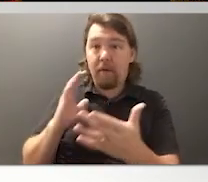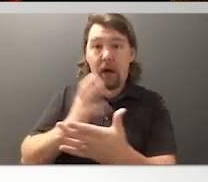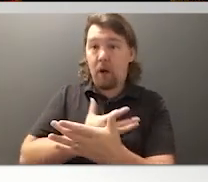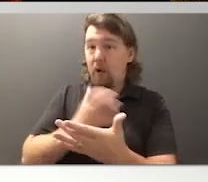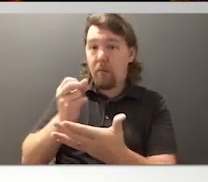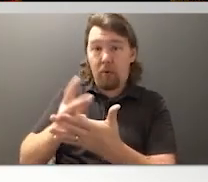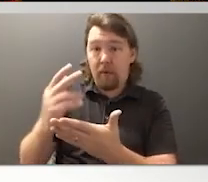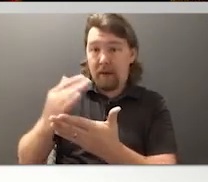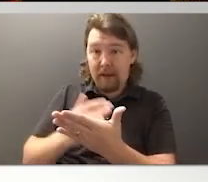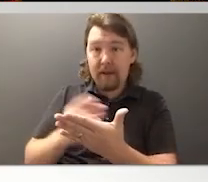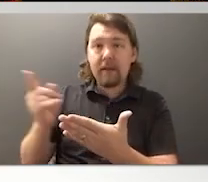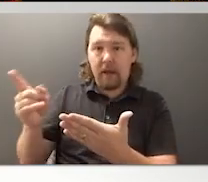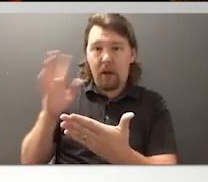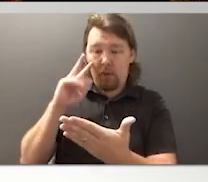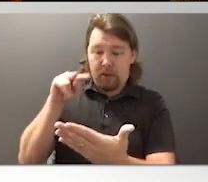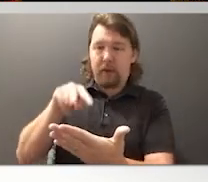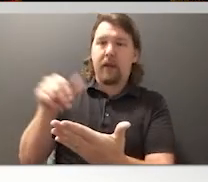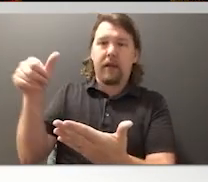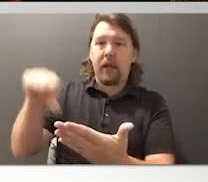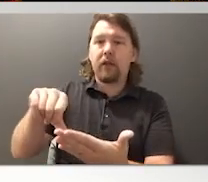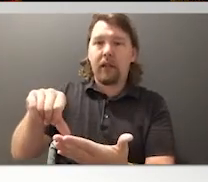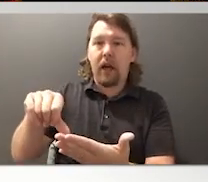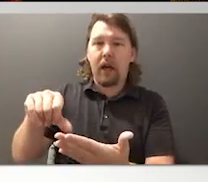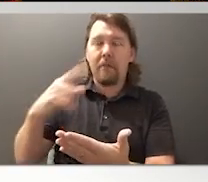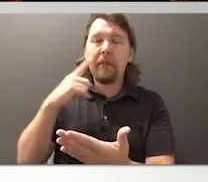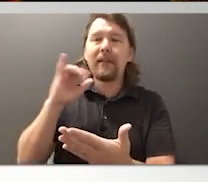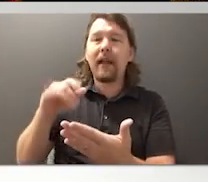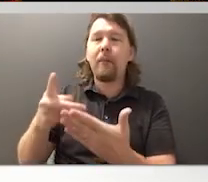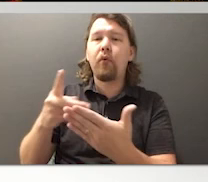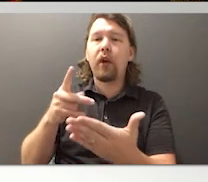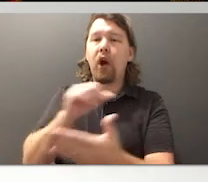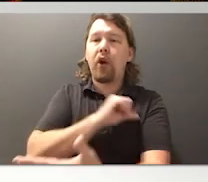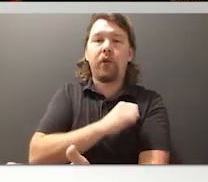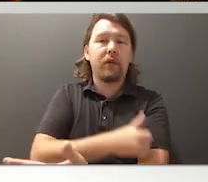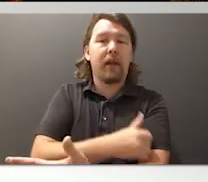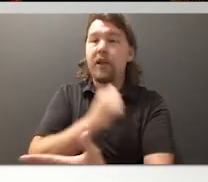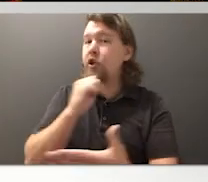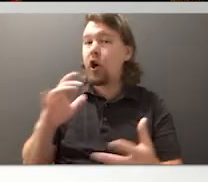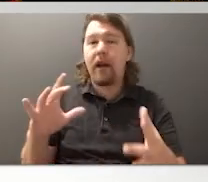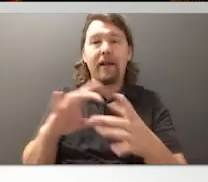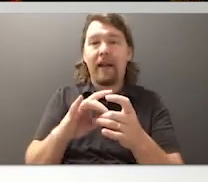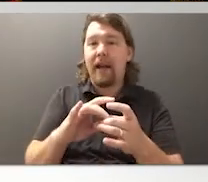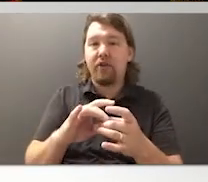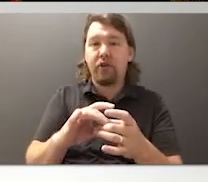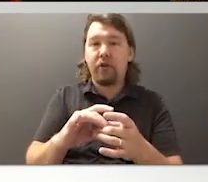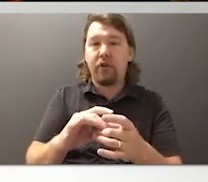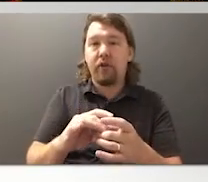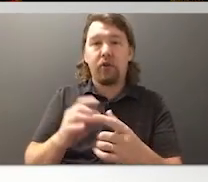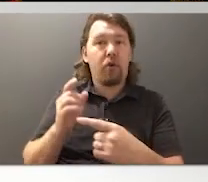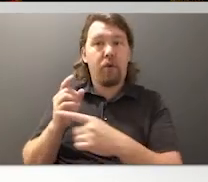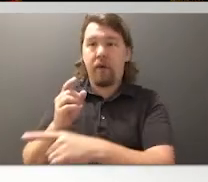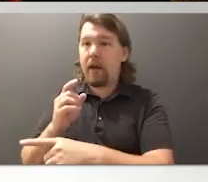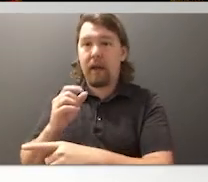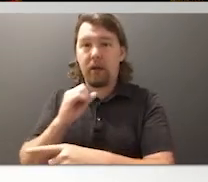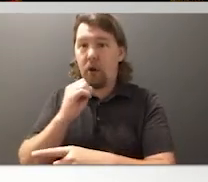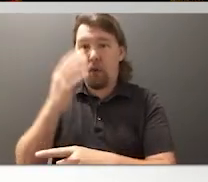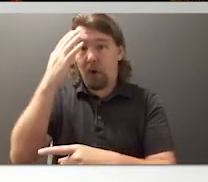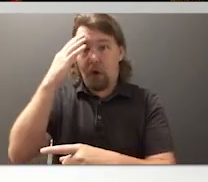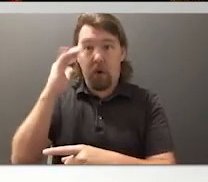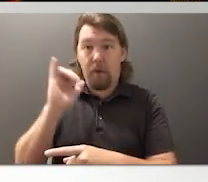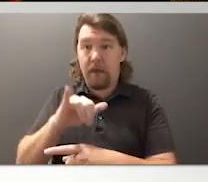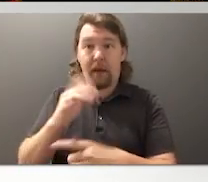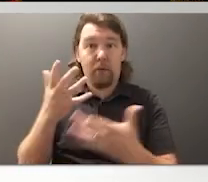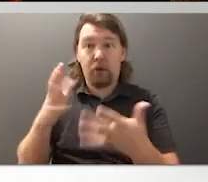for an item that is not part of our approved list, they're going to deny it because that pre-authorization is not